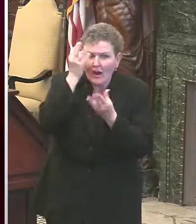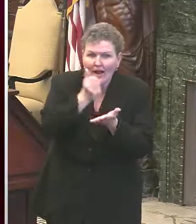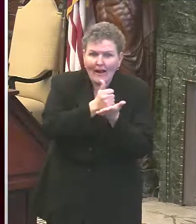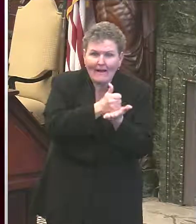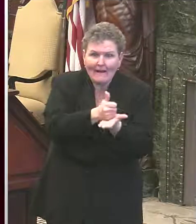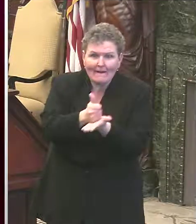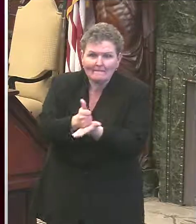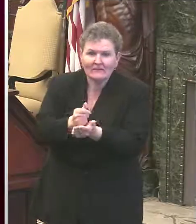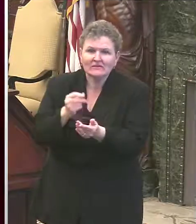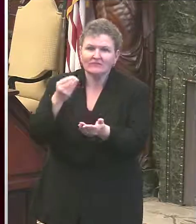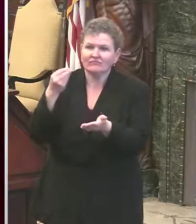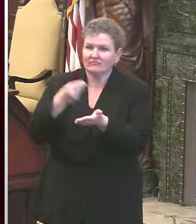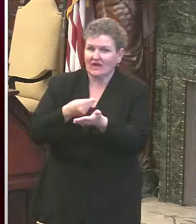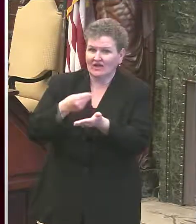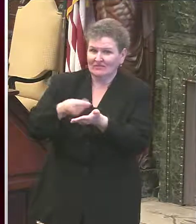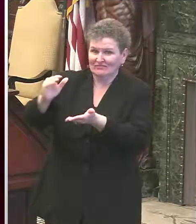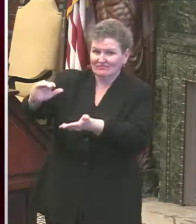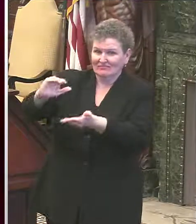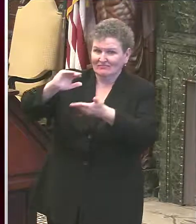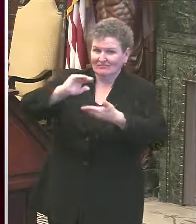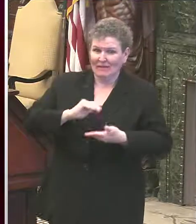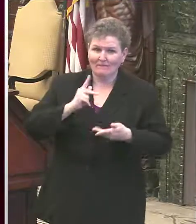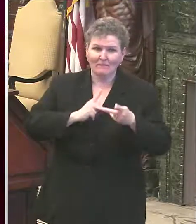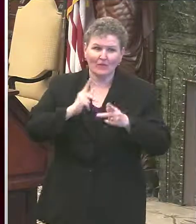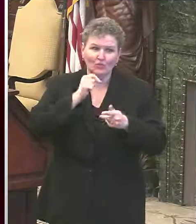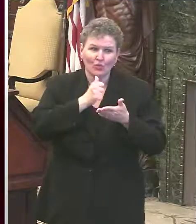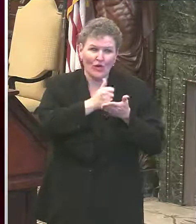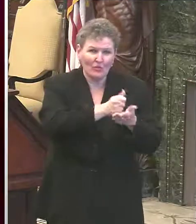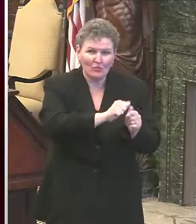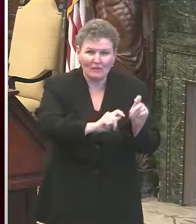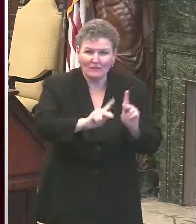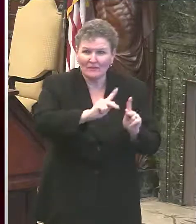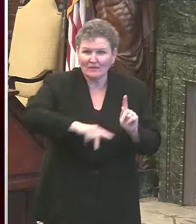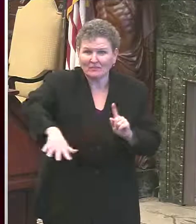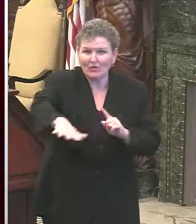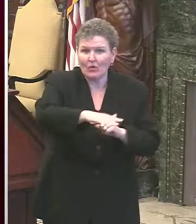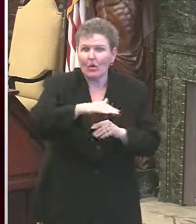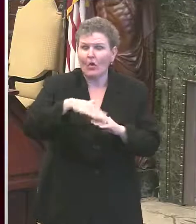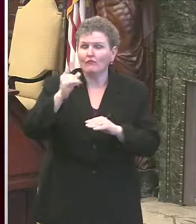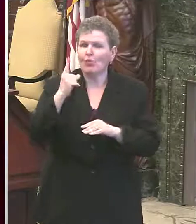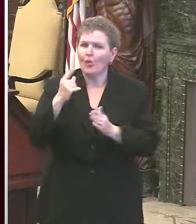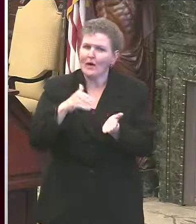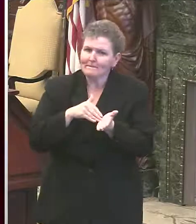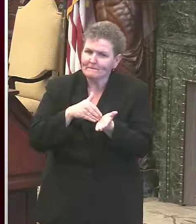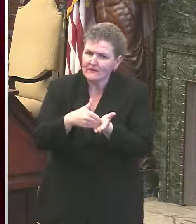providing relief across much of Philadelphia's population. More than 1 million Philadelphians will benefit.